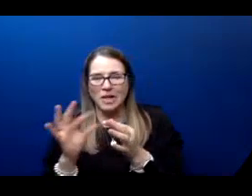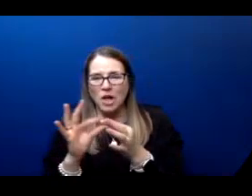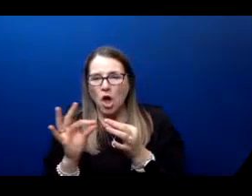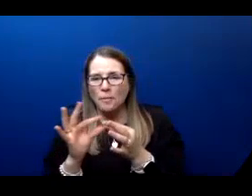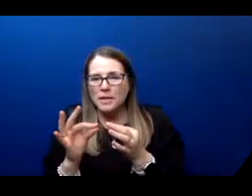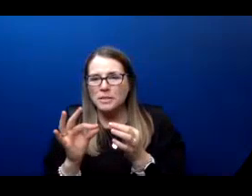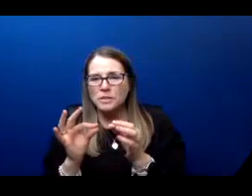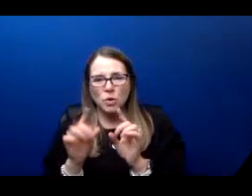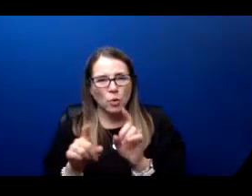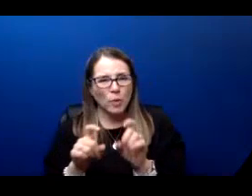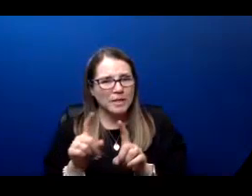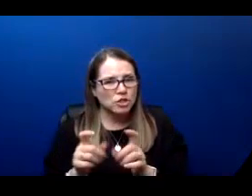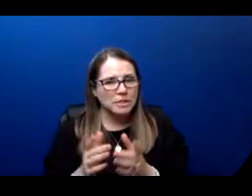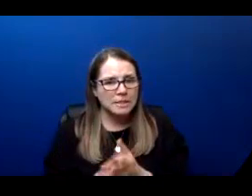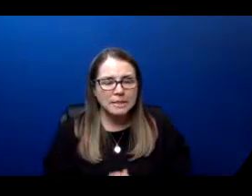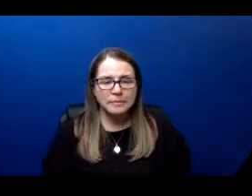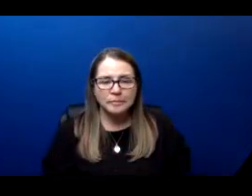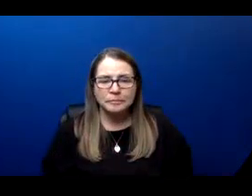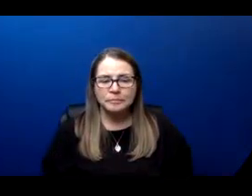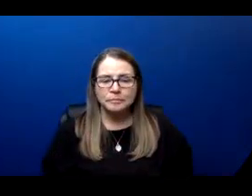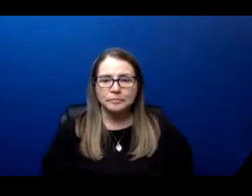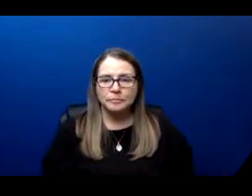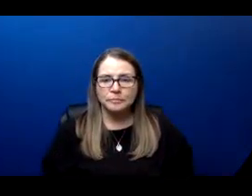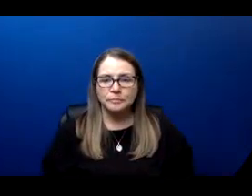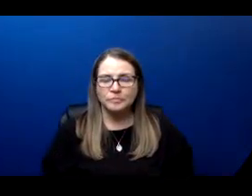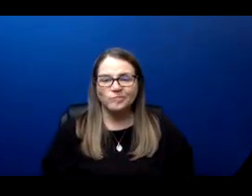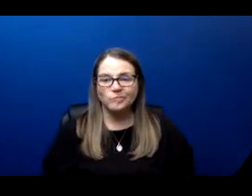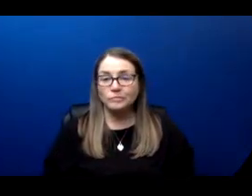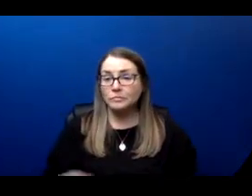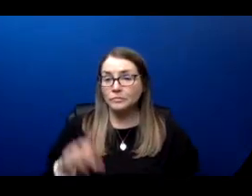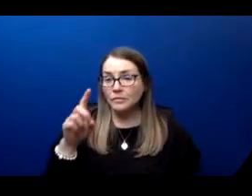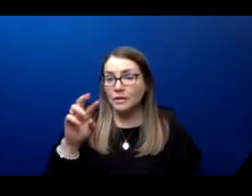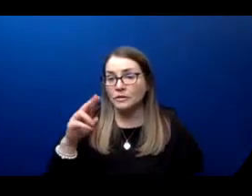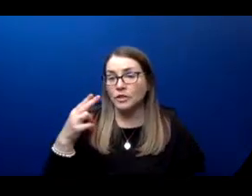for Ms. Evelyn? Dr. Hickson?